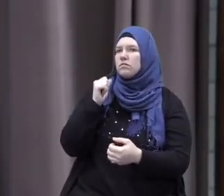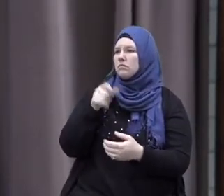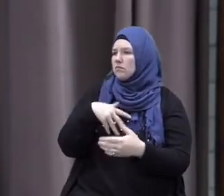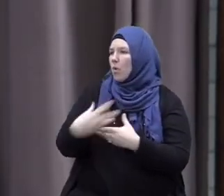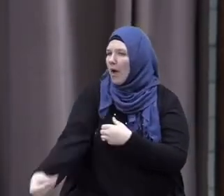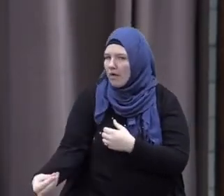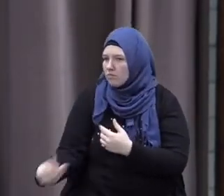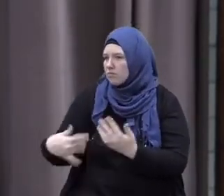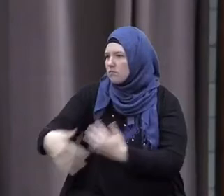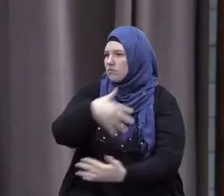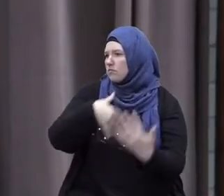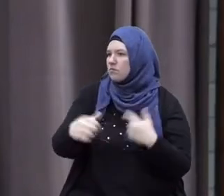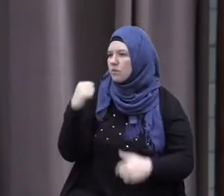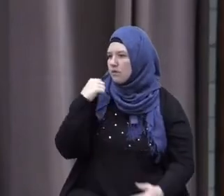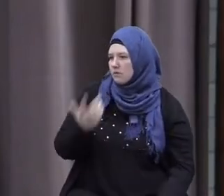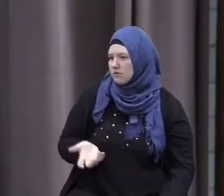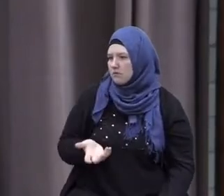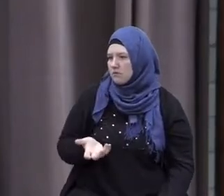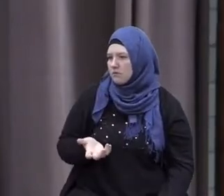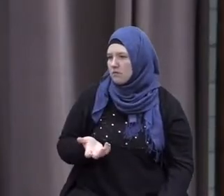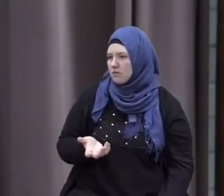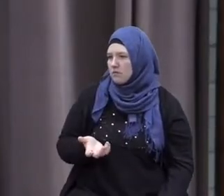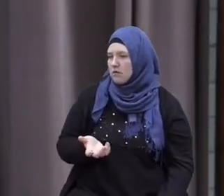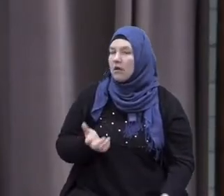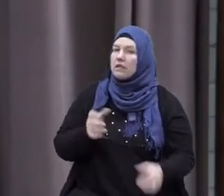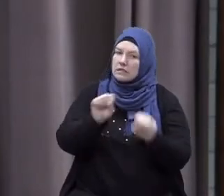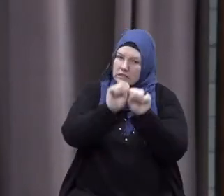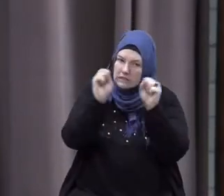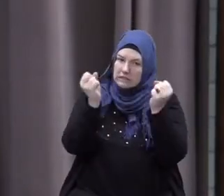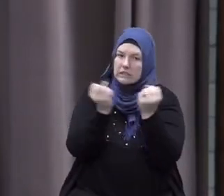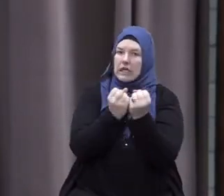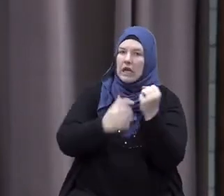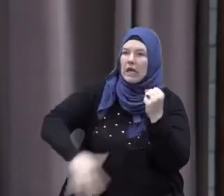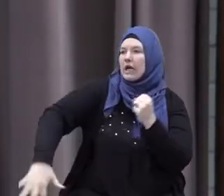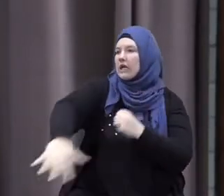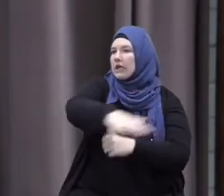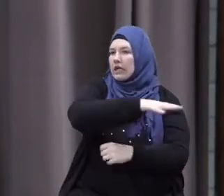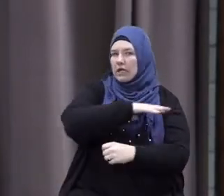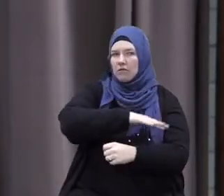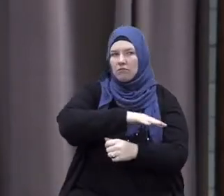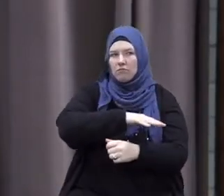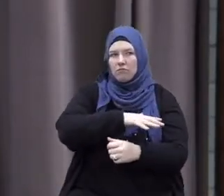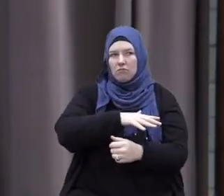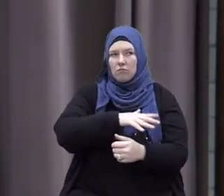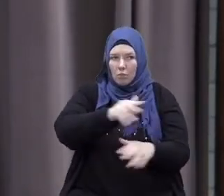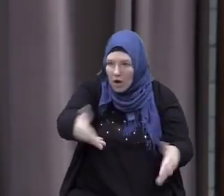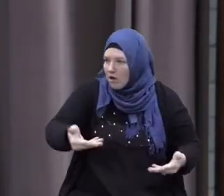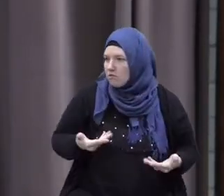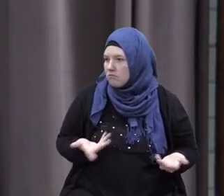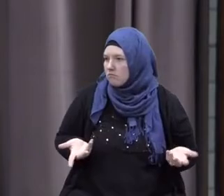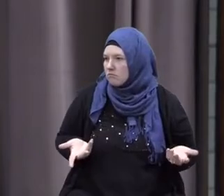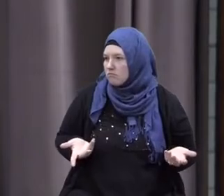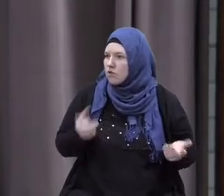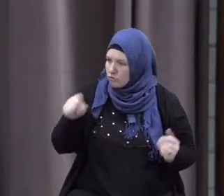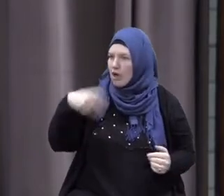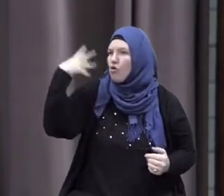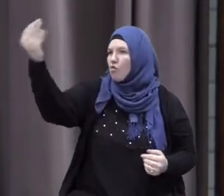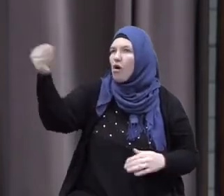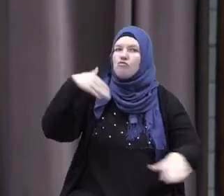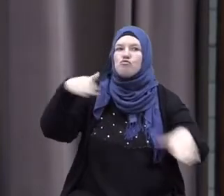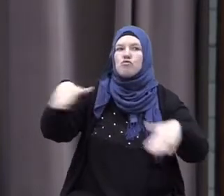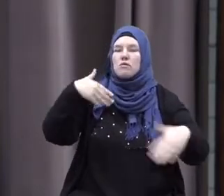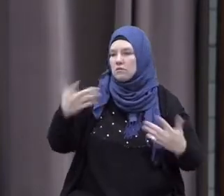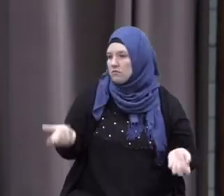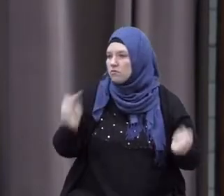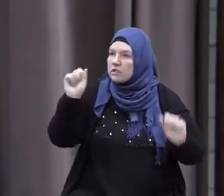own self-isolation? The society, by and large, is welcoming. You know it in your work. People